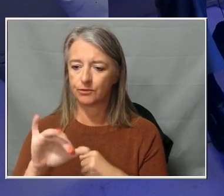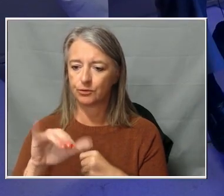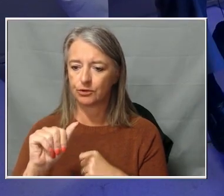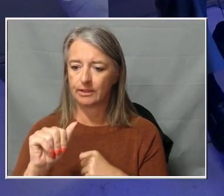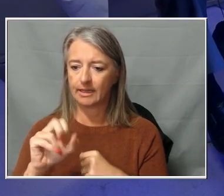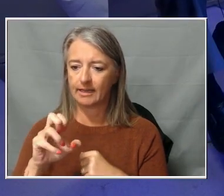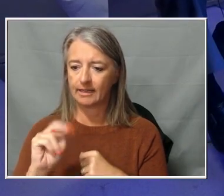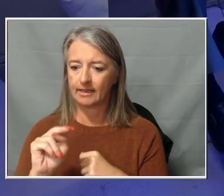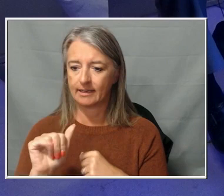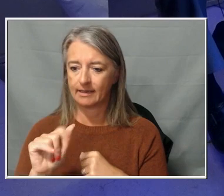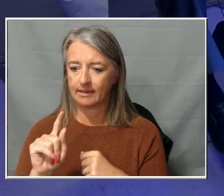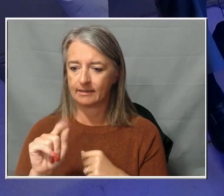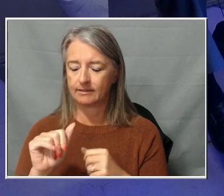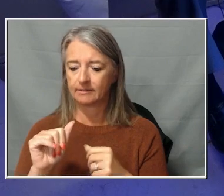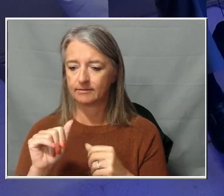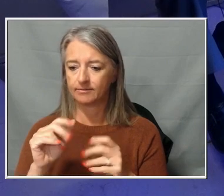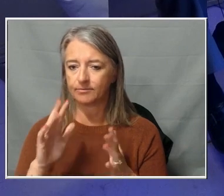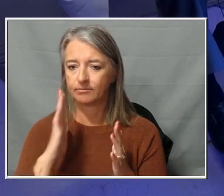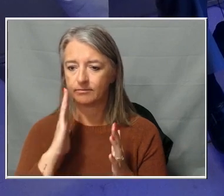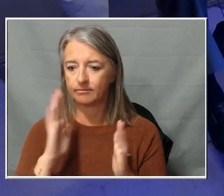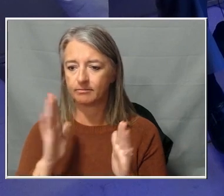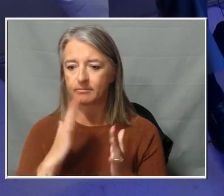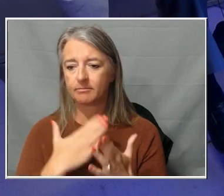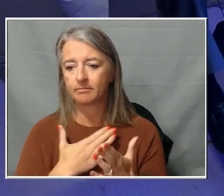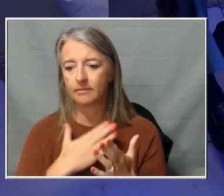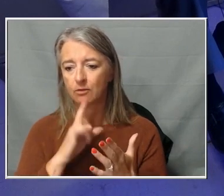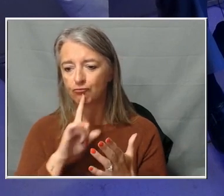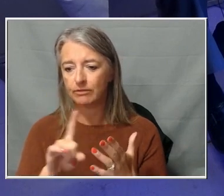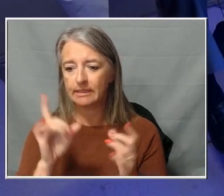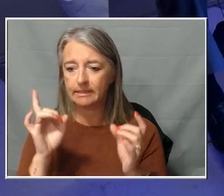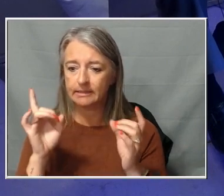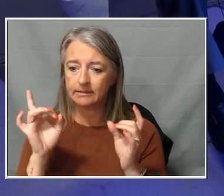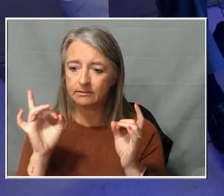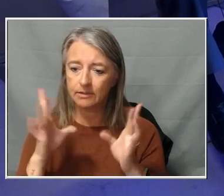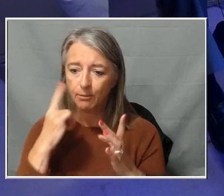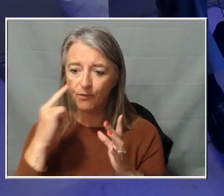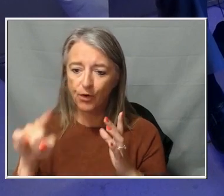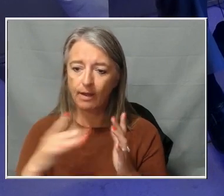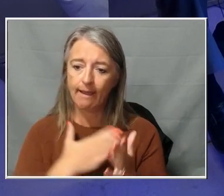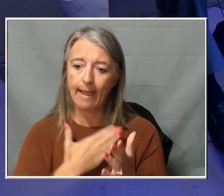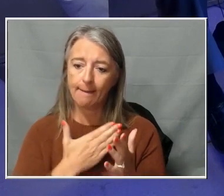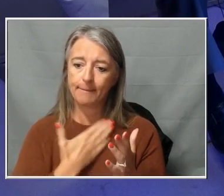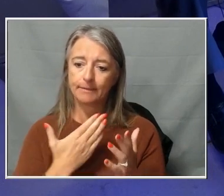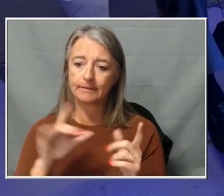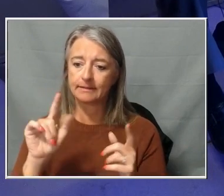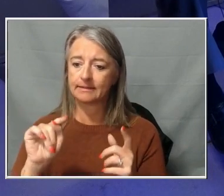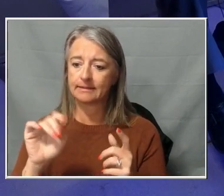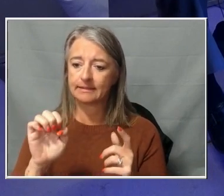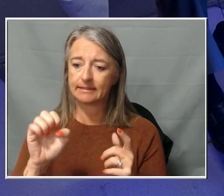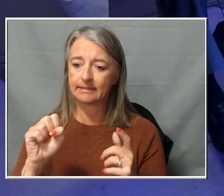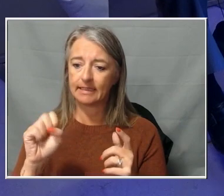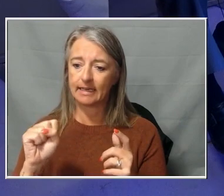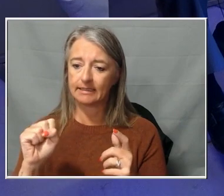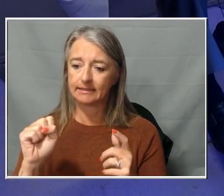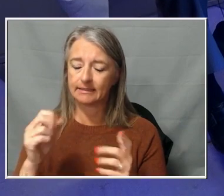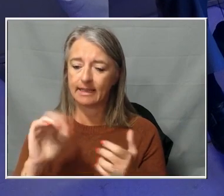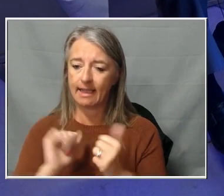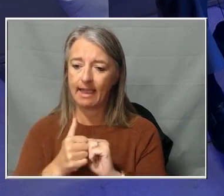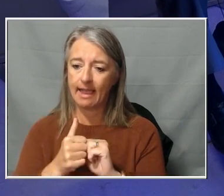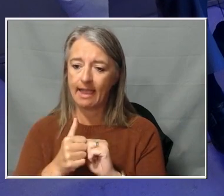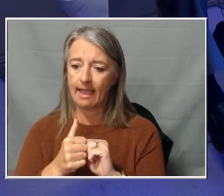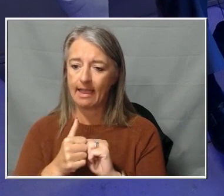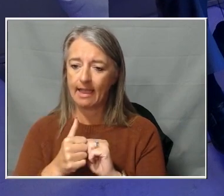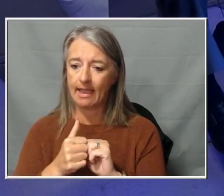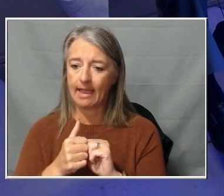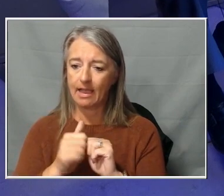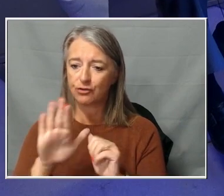said that must have been terrifying for you, but she's just so glad that, Amanda, you are doing well. Tess wants to know, how did Amanda's family care for a baby, a toddler,